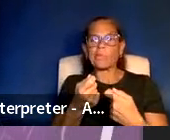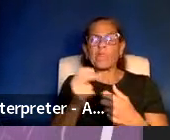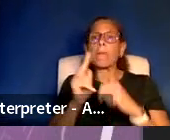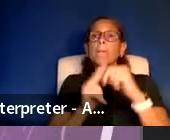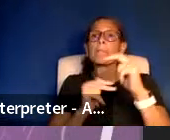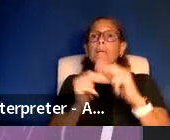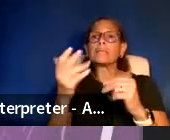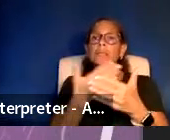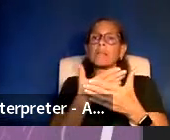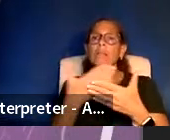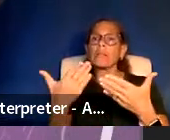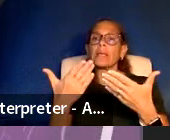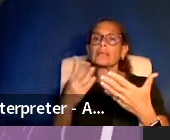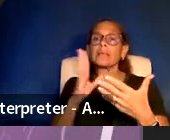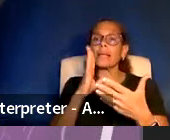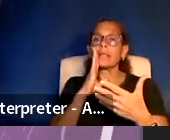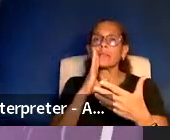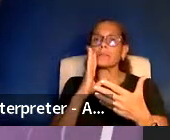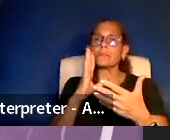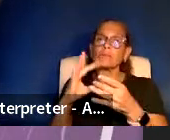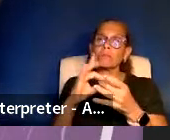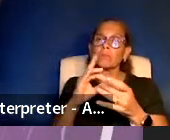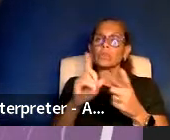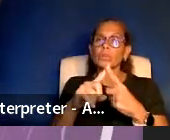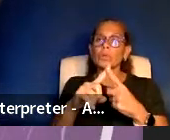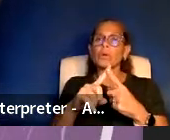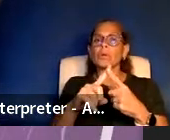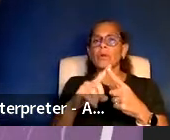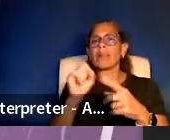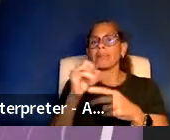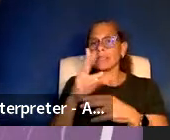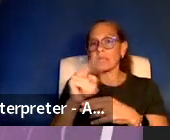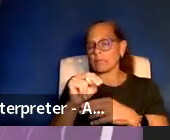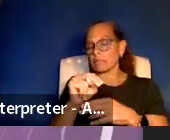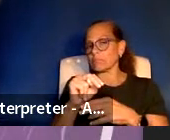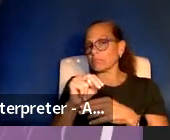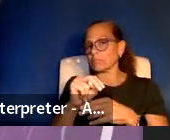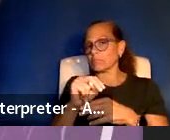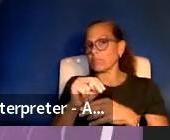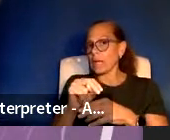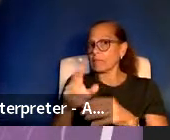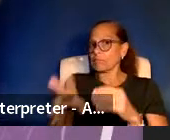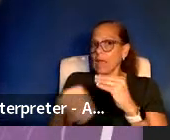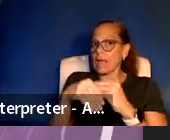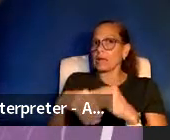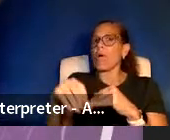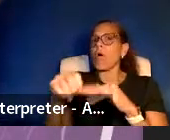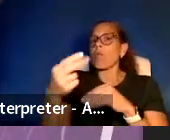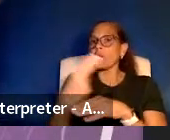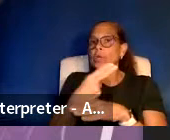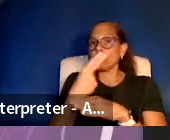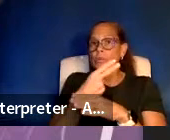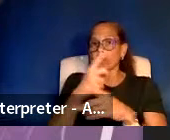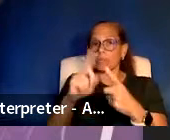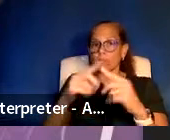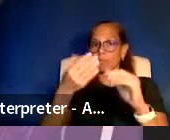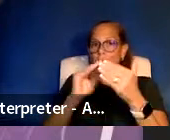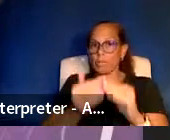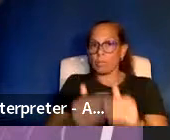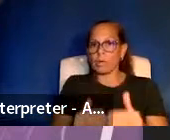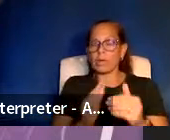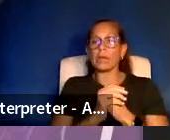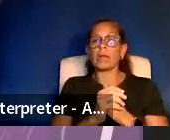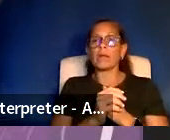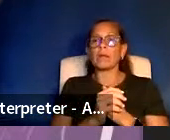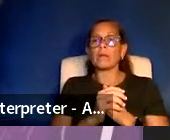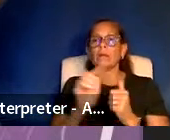building things that are oriented towards the stations and add some other additional uses to the community. I